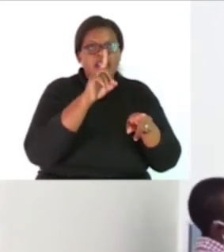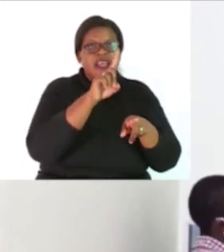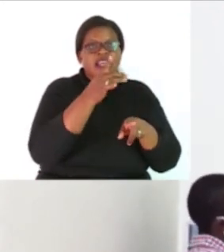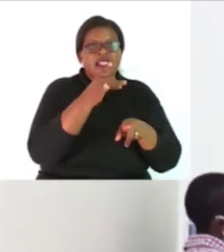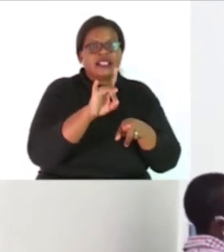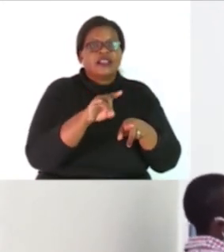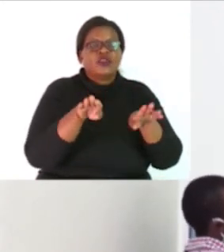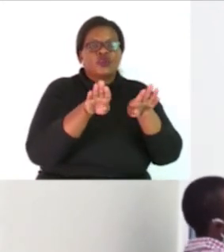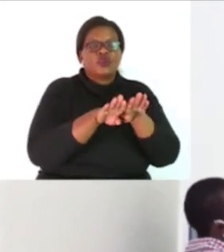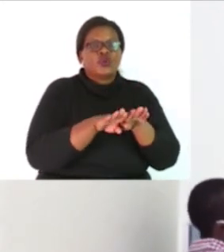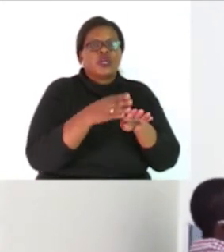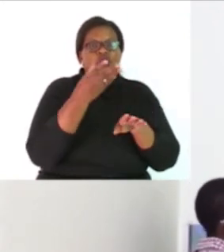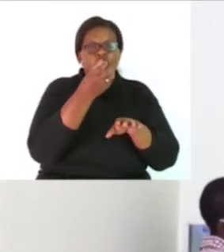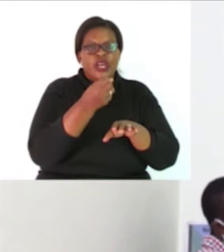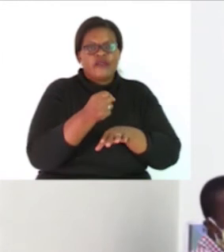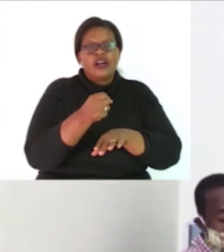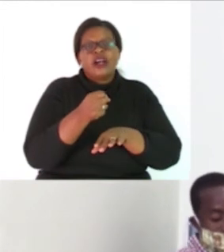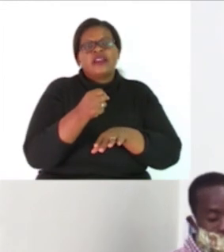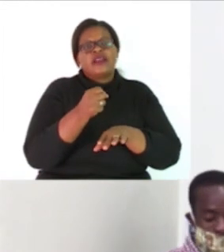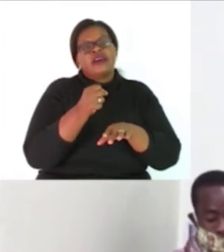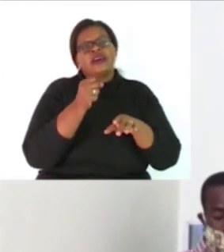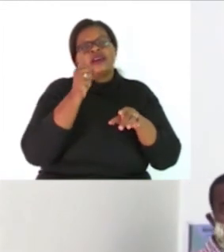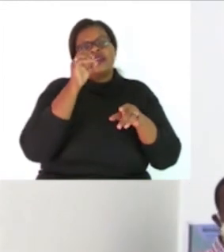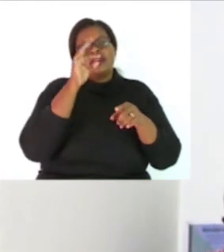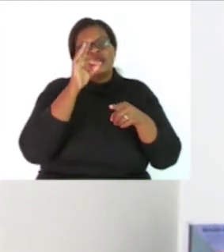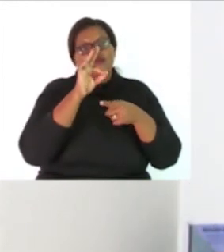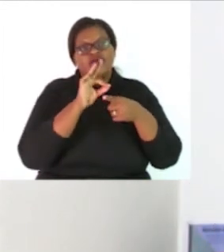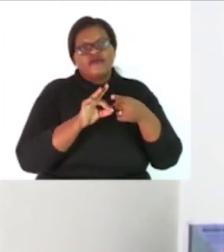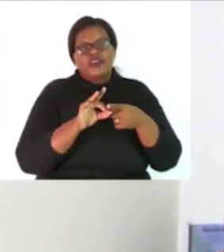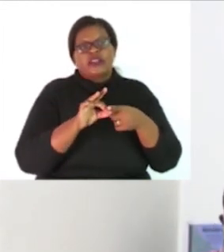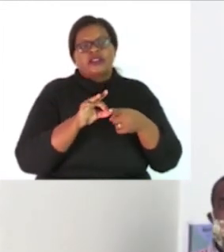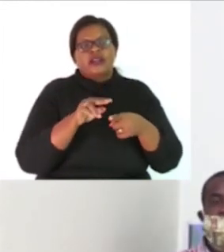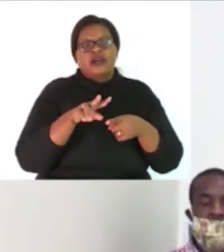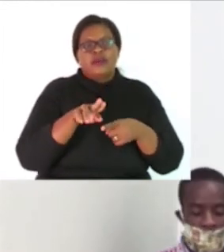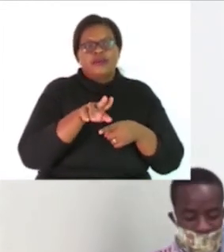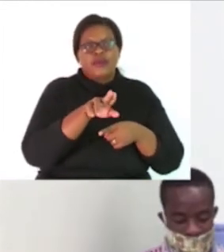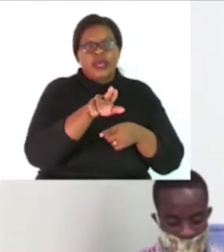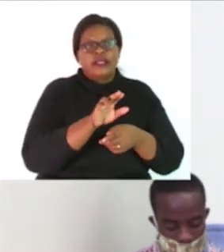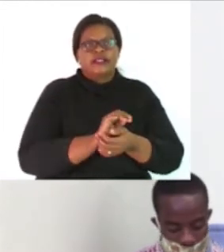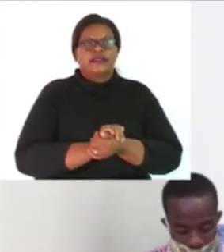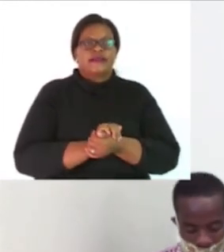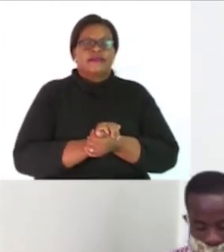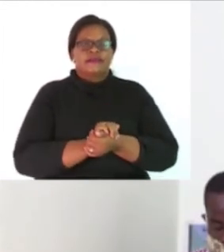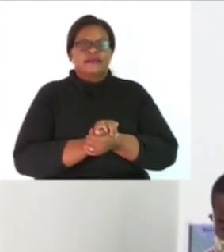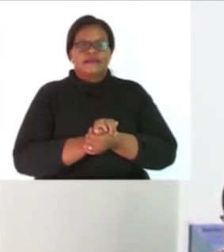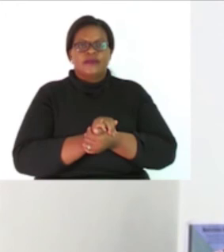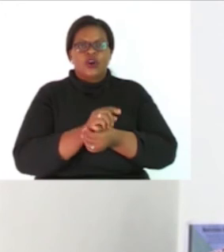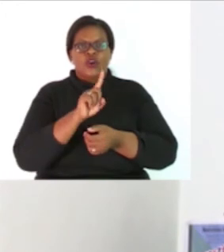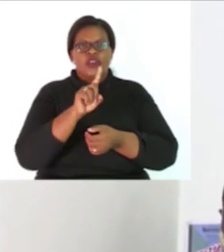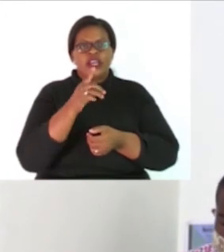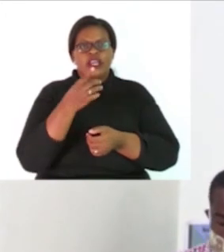discovered the factor pairs of 18. Now what you need to do is to discover the factor pairs